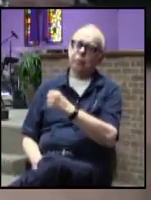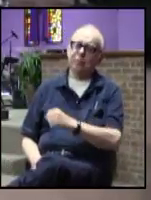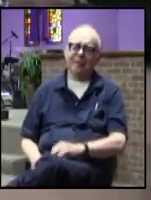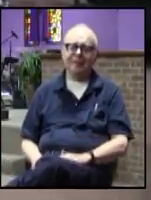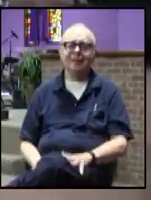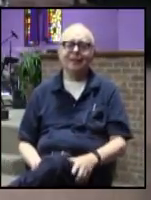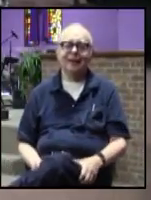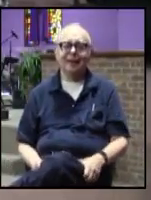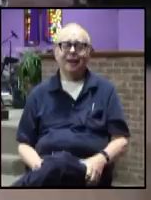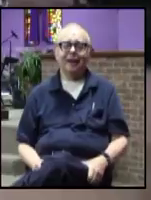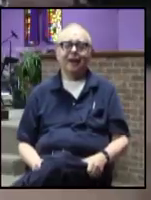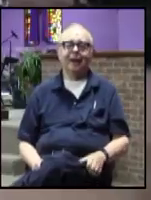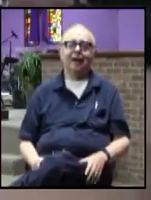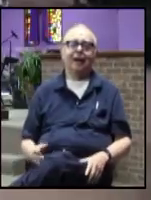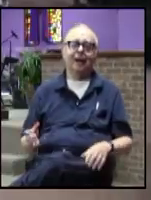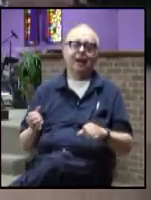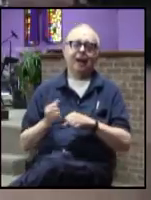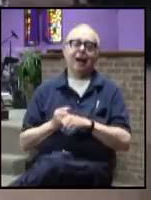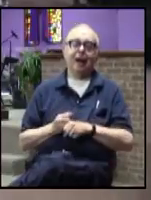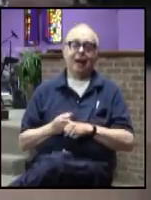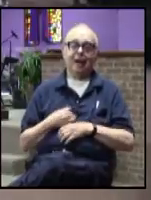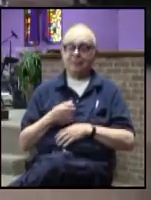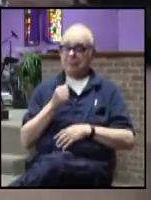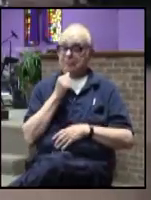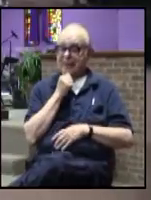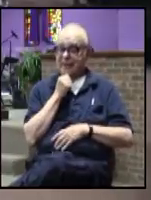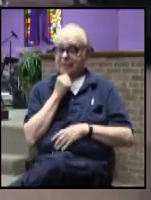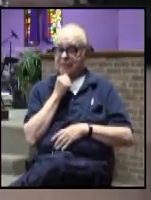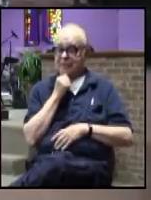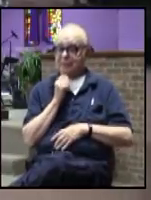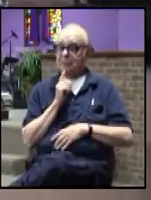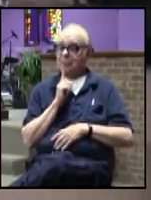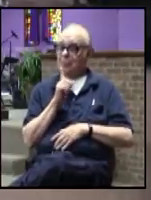Boom! I got patience.